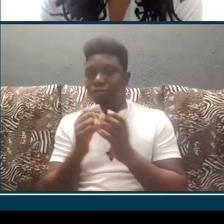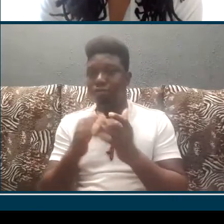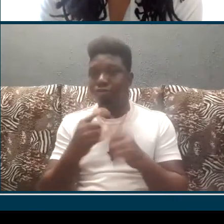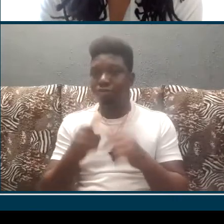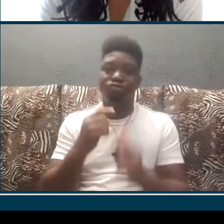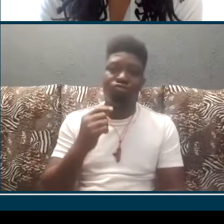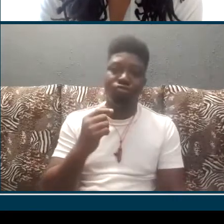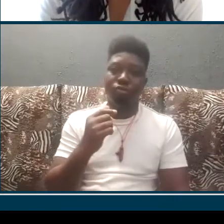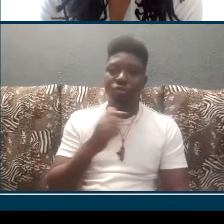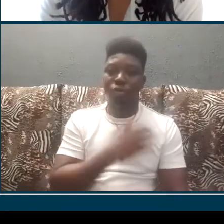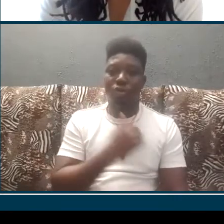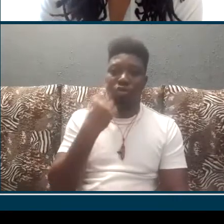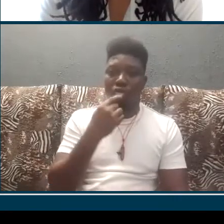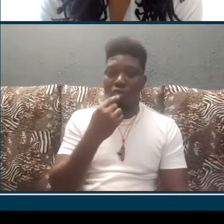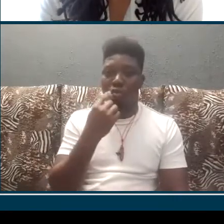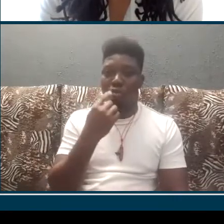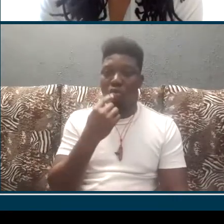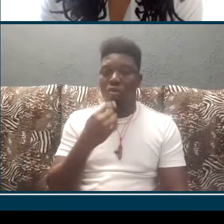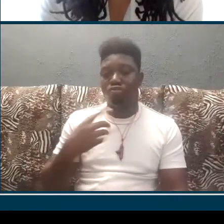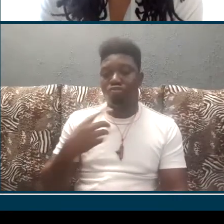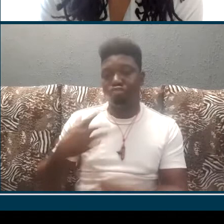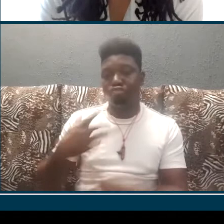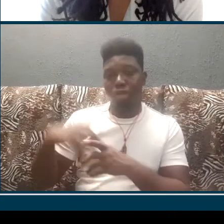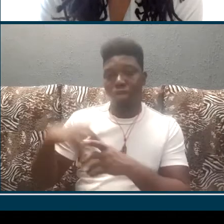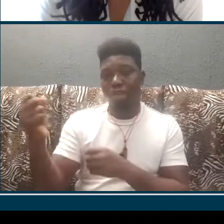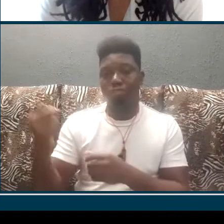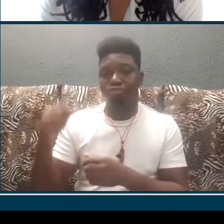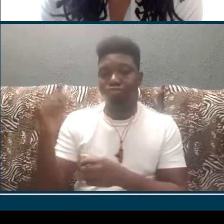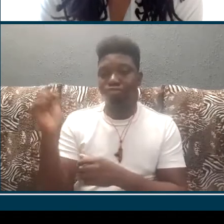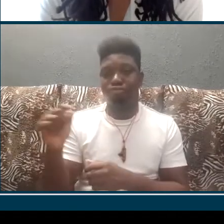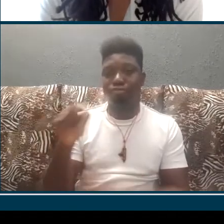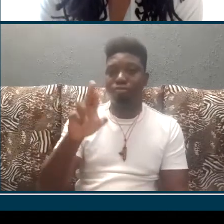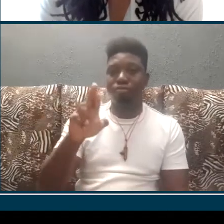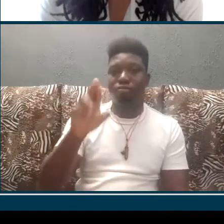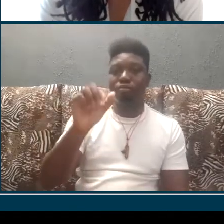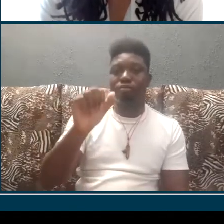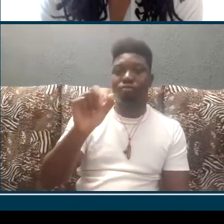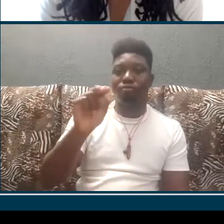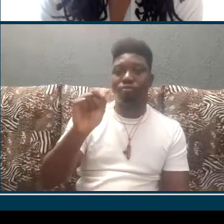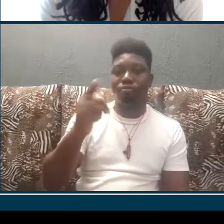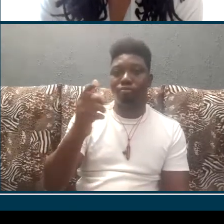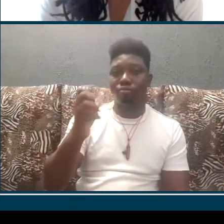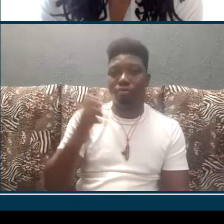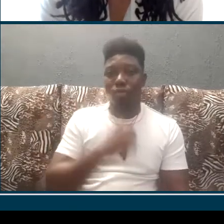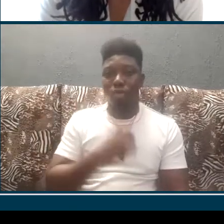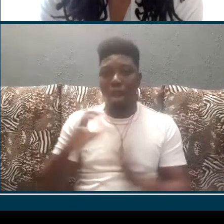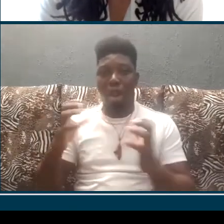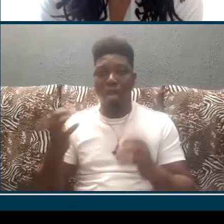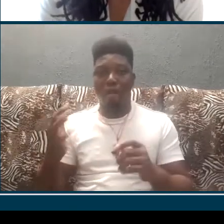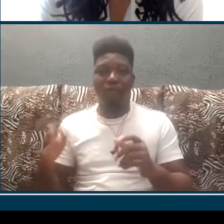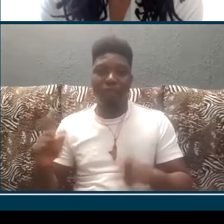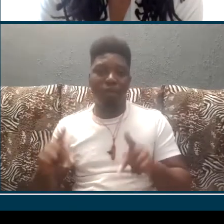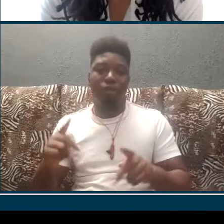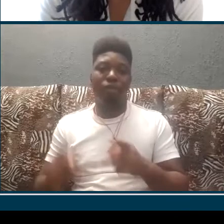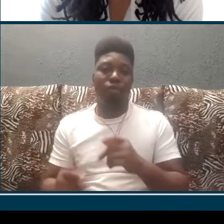neuroabilities fall outside of that range. And so for a lot of people with ASD, that would